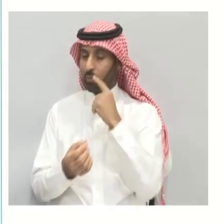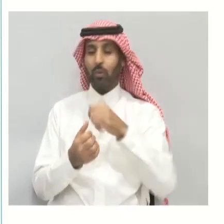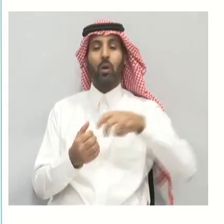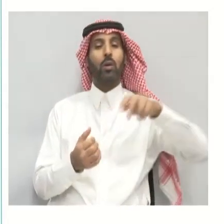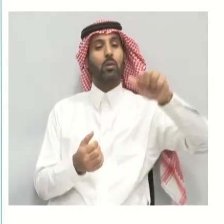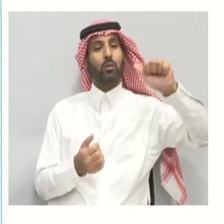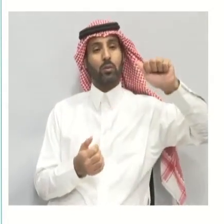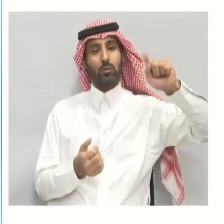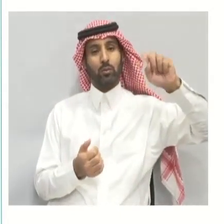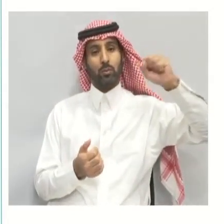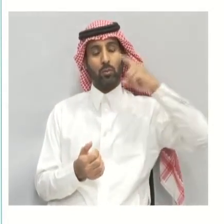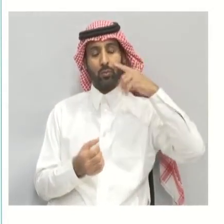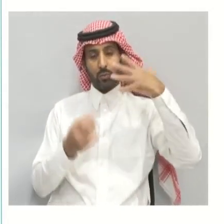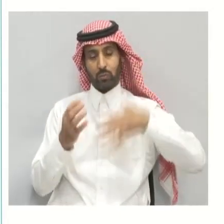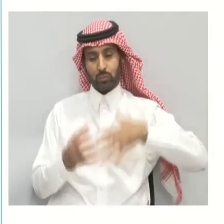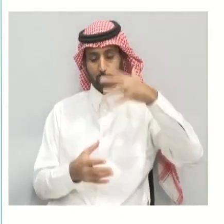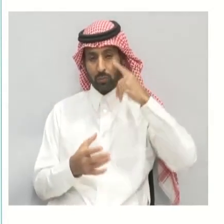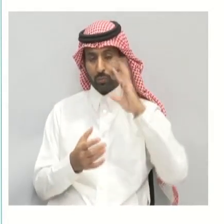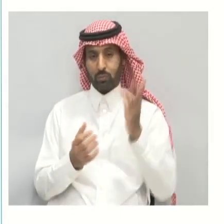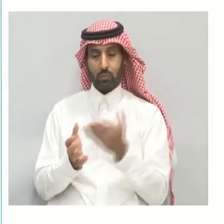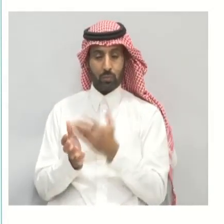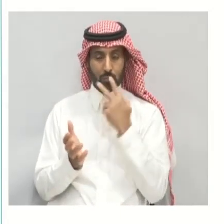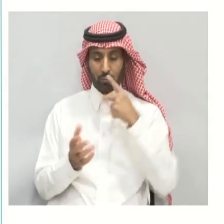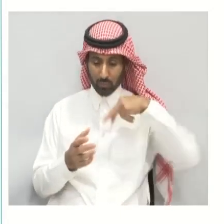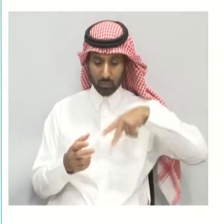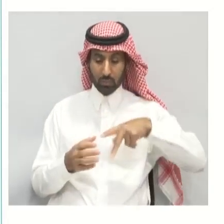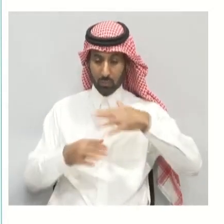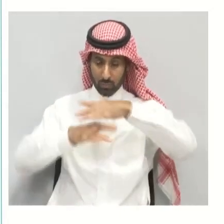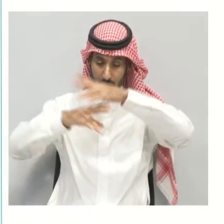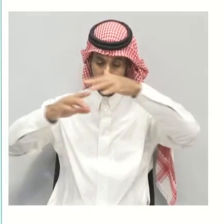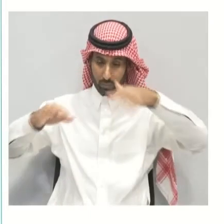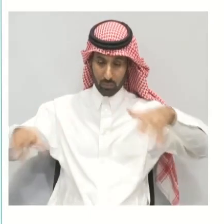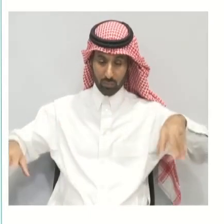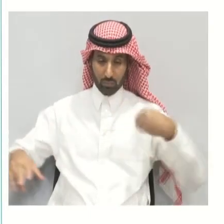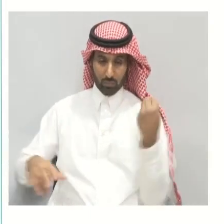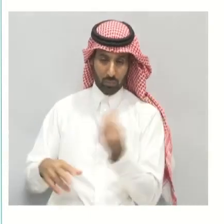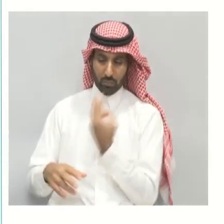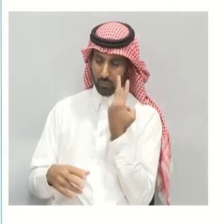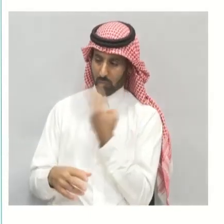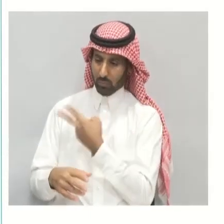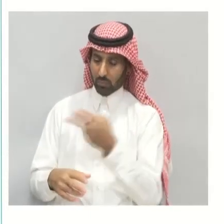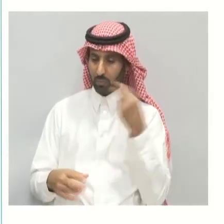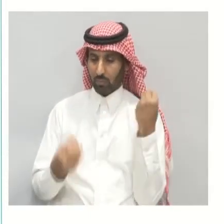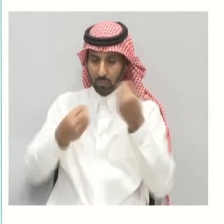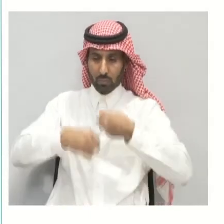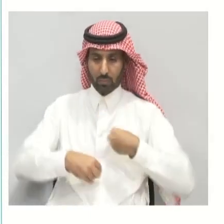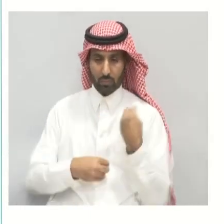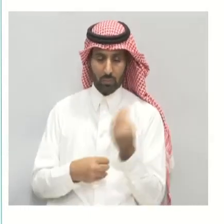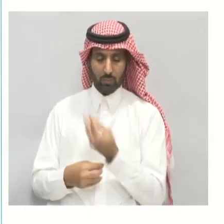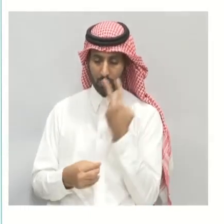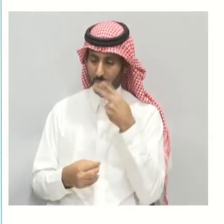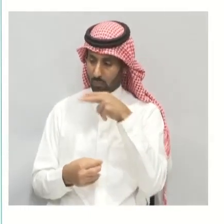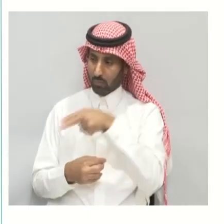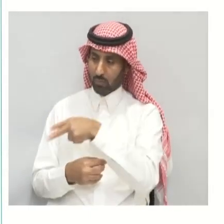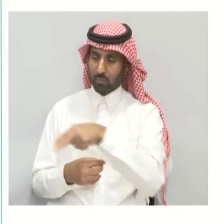Dam, the hydroelectric dam, and also walking on the Brazil side for a great or for a better view.